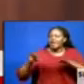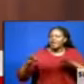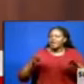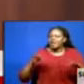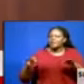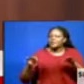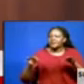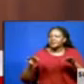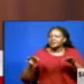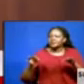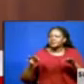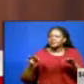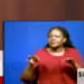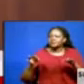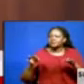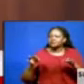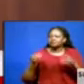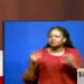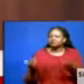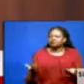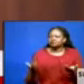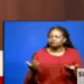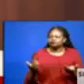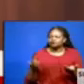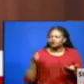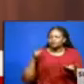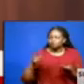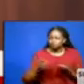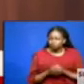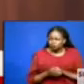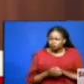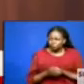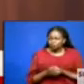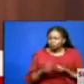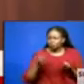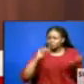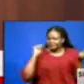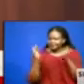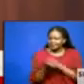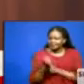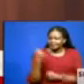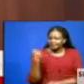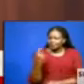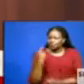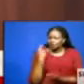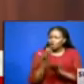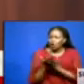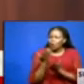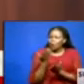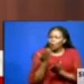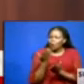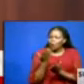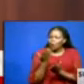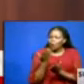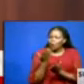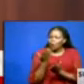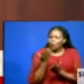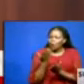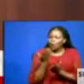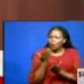single, you solely making changes or proposals? Was it a commission